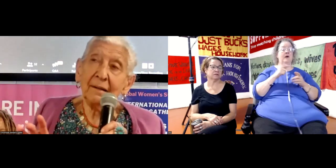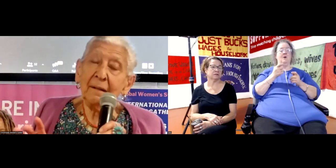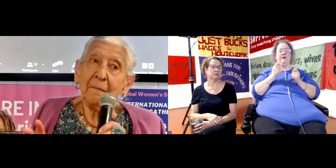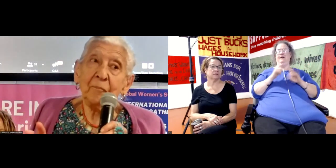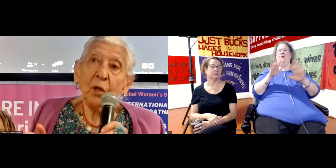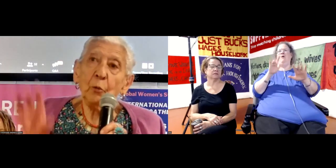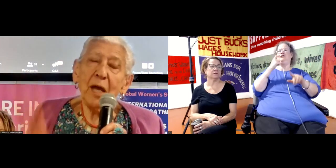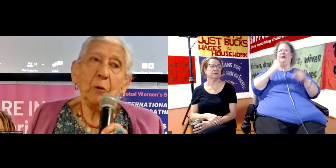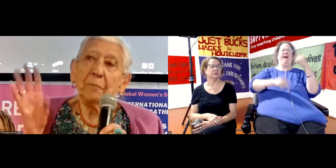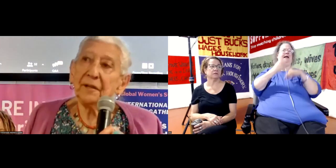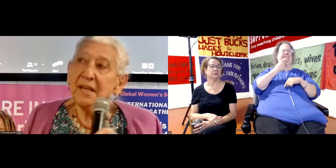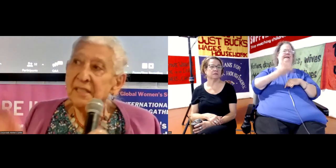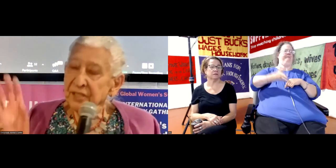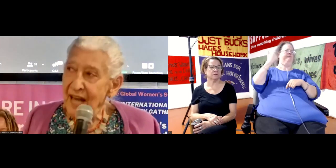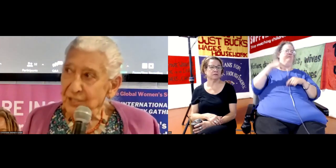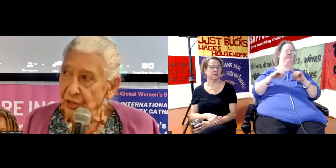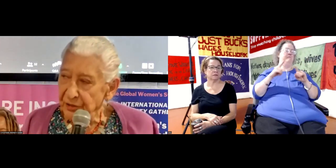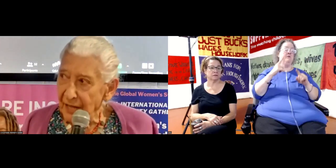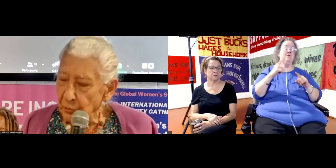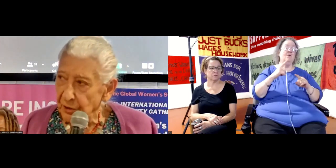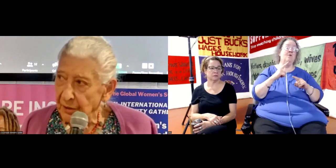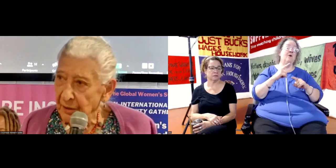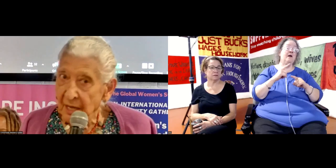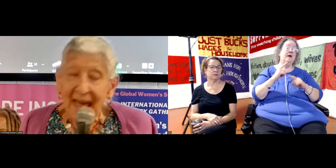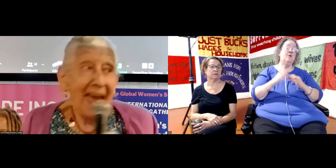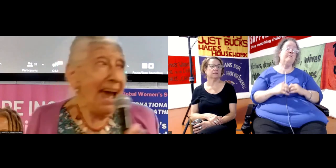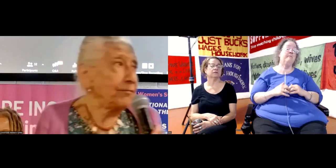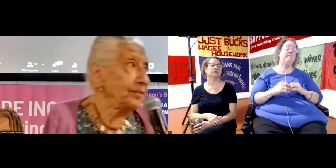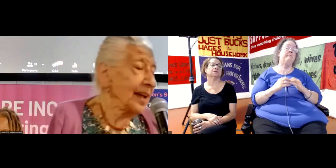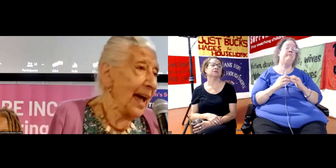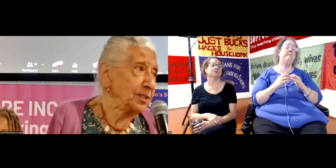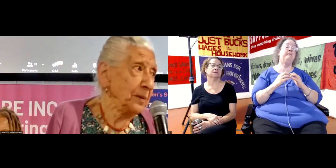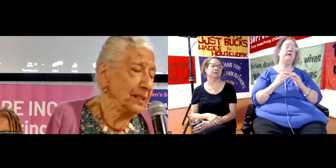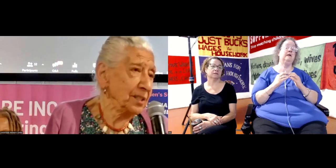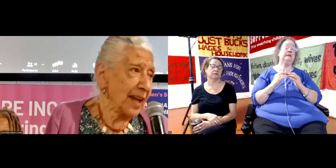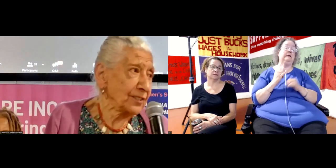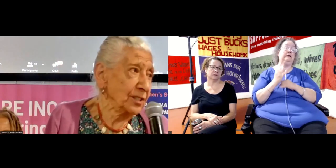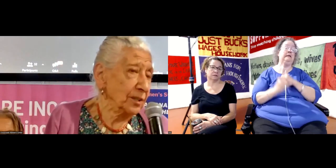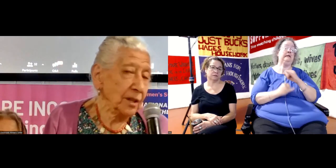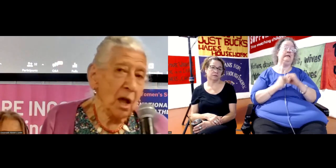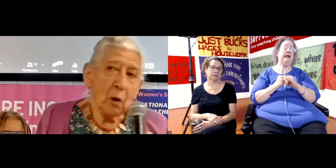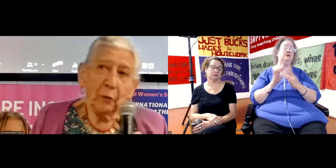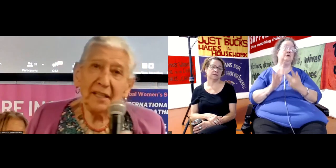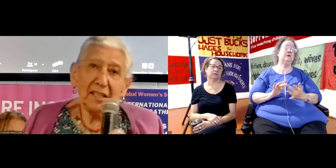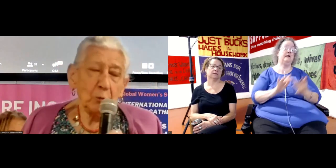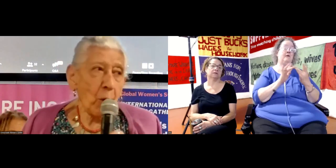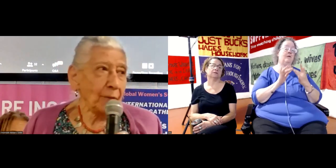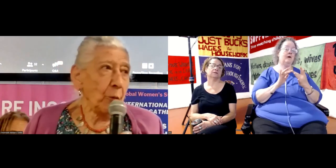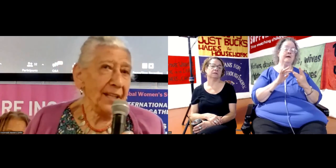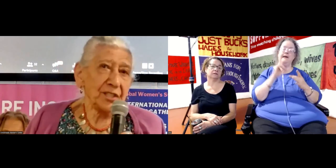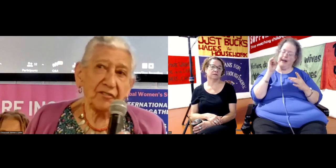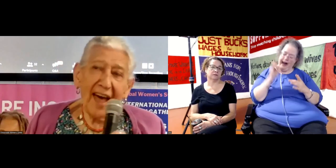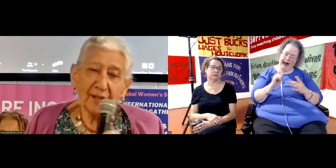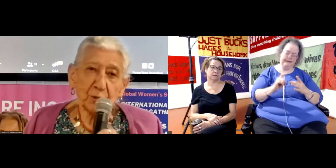earlier, we were building an international network. Everything had to be international. We didn't